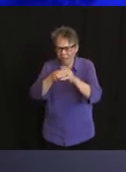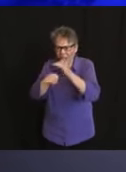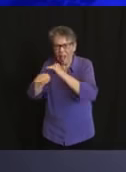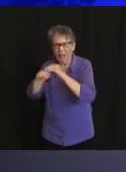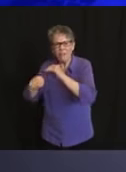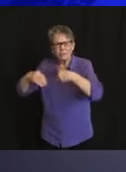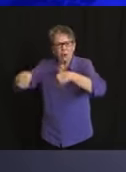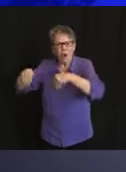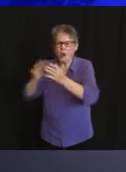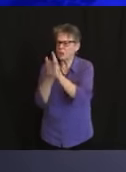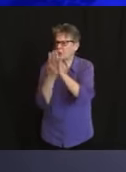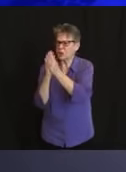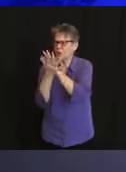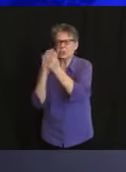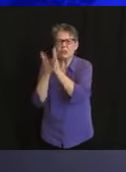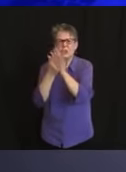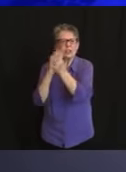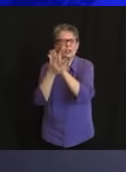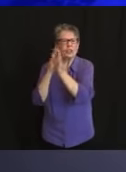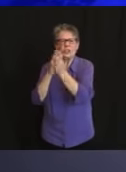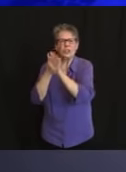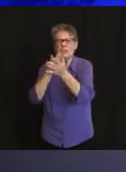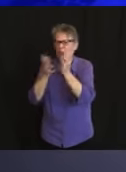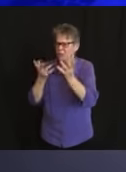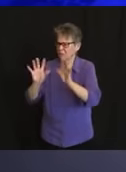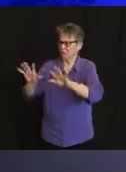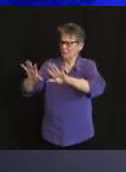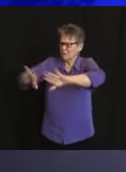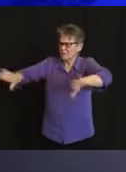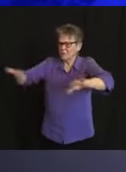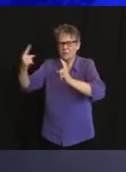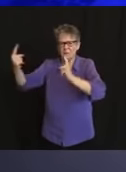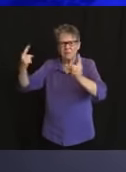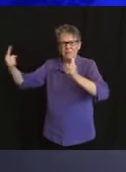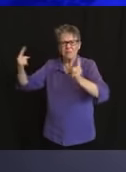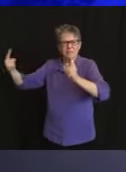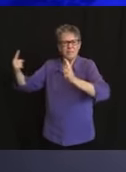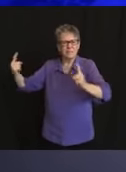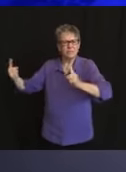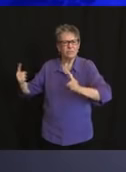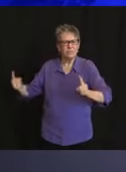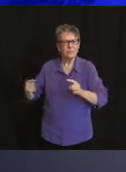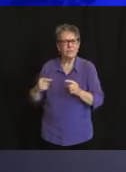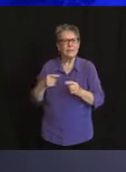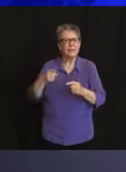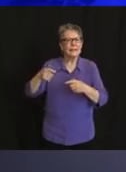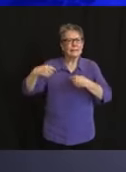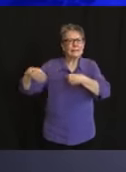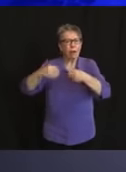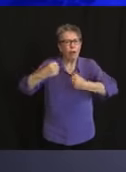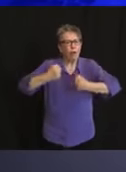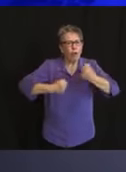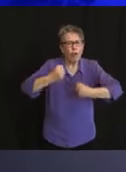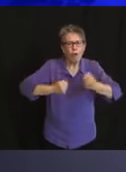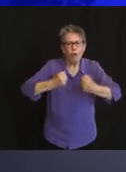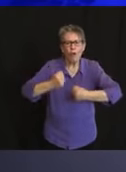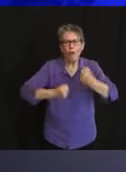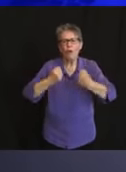for operating a car dealership, claiming to be doing curbside auto sales, but in fact had customers inside the